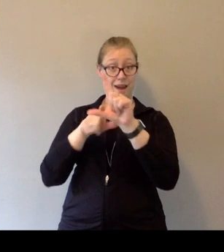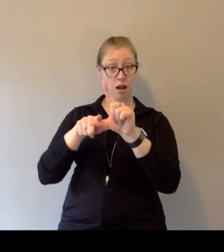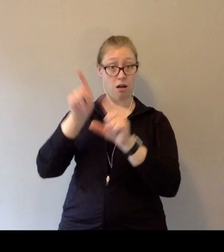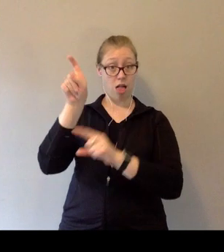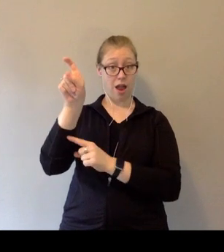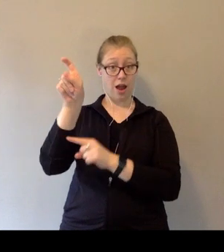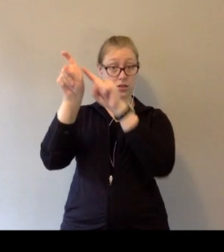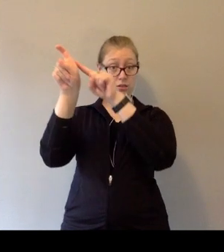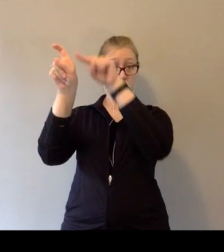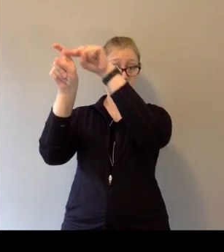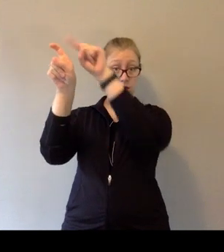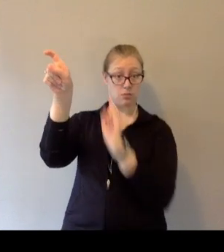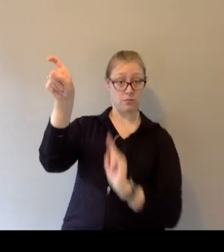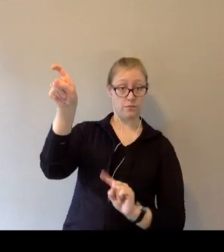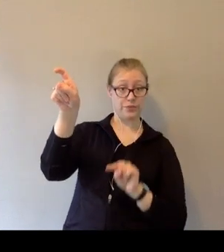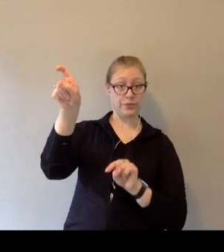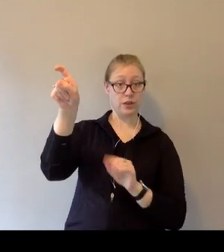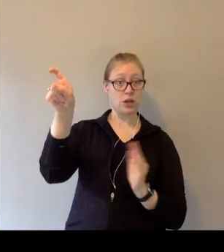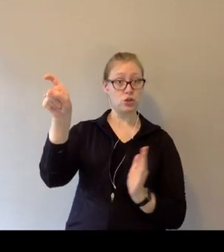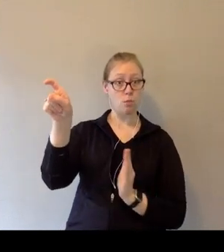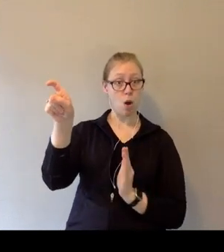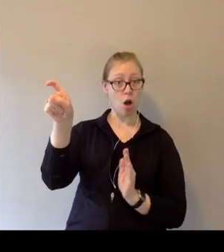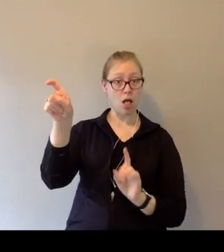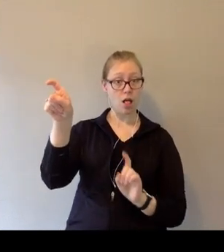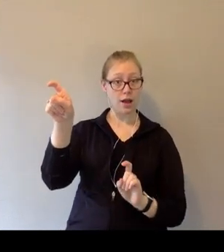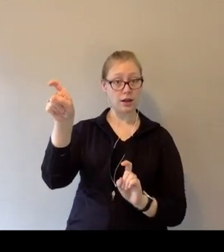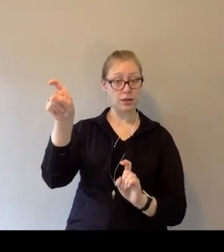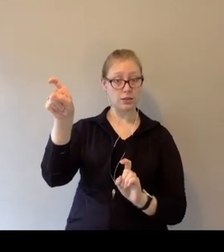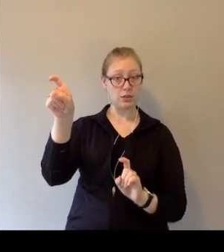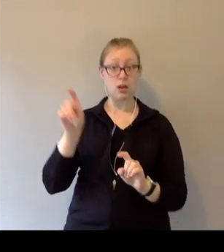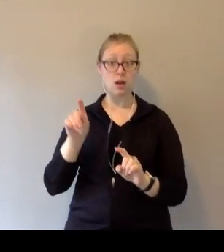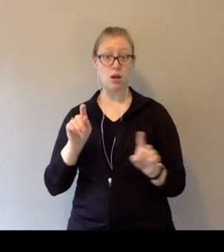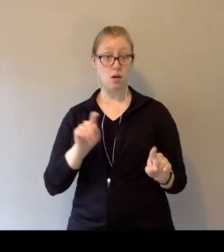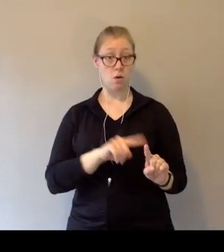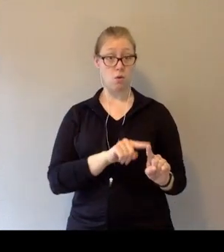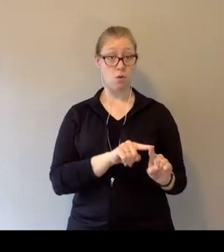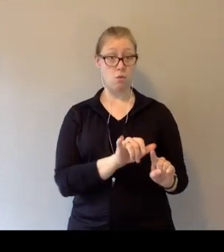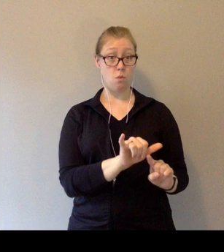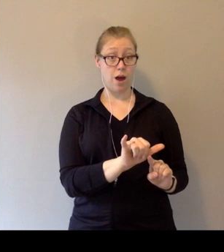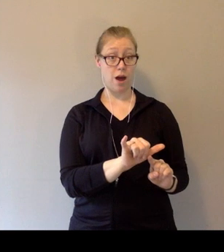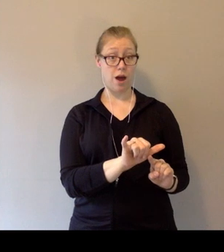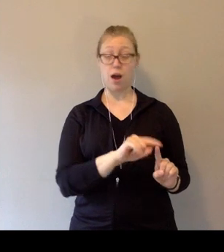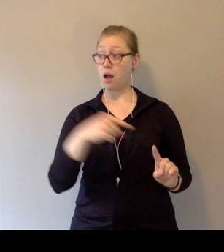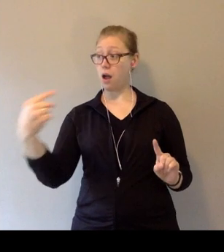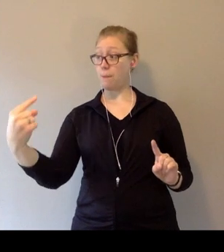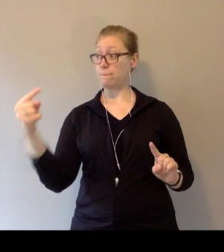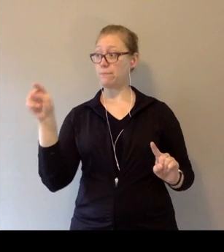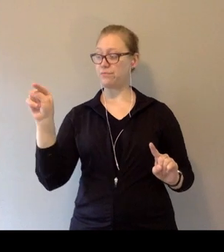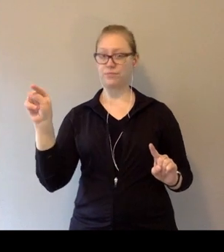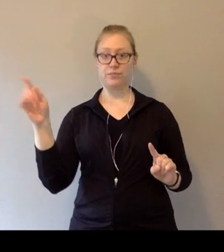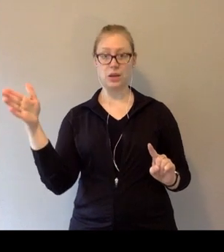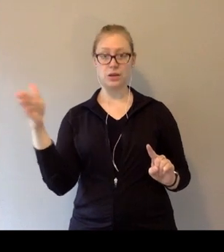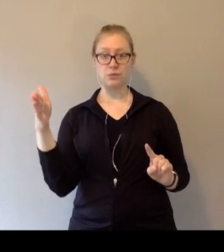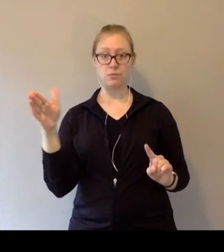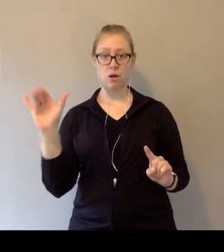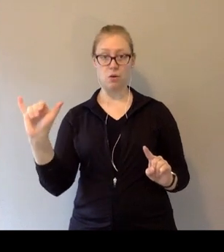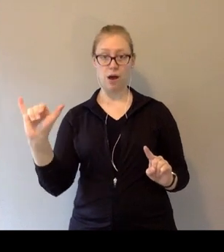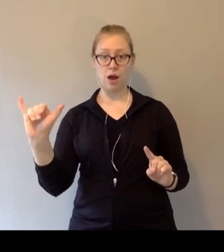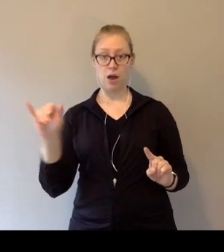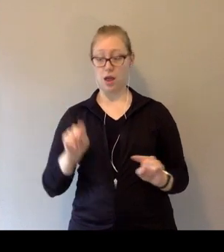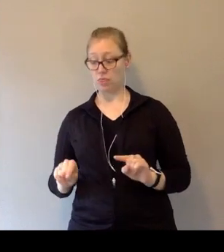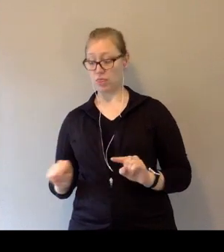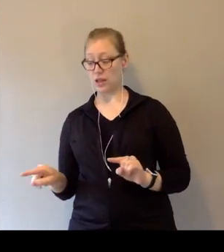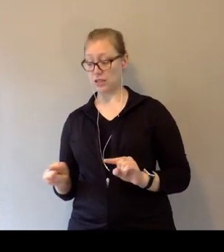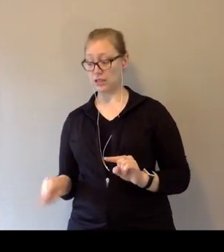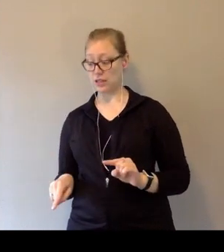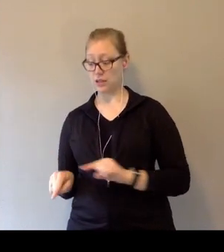call little x. The side that's opposite Y, I'm going to call little y. And the side that's opposite Z, I'm going to call little z. And I'm